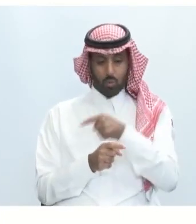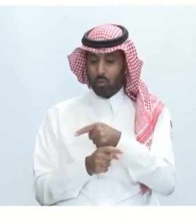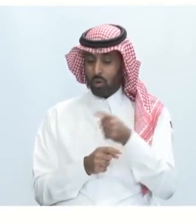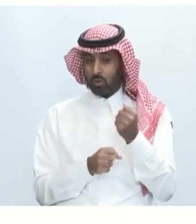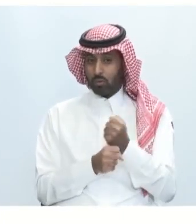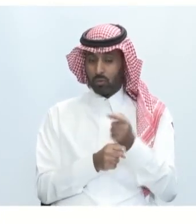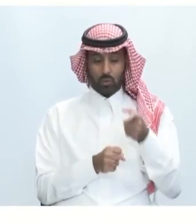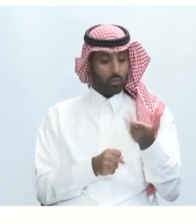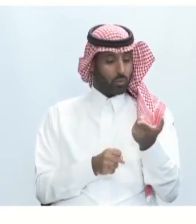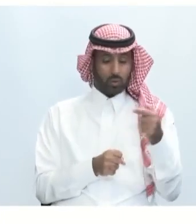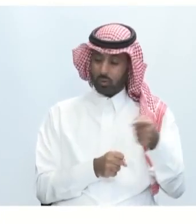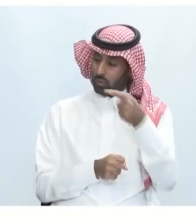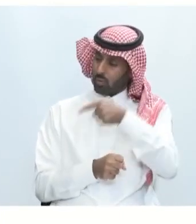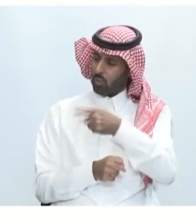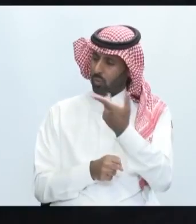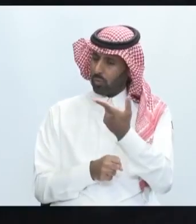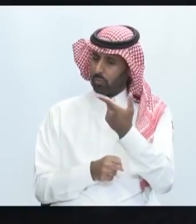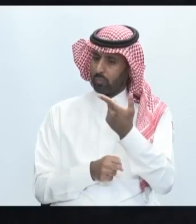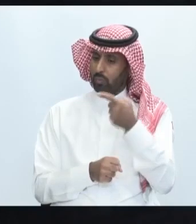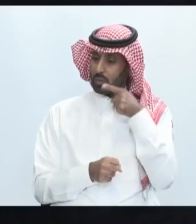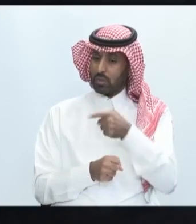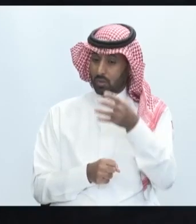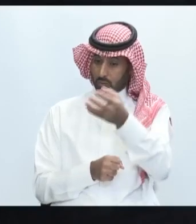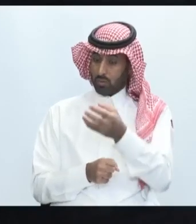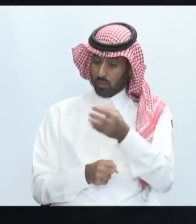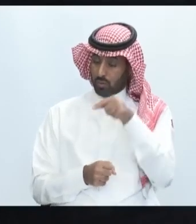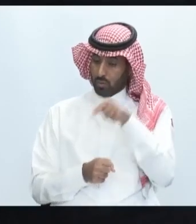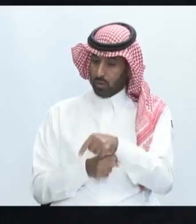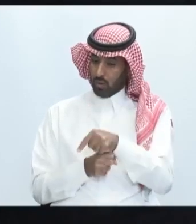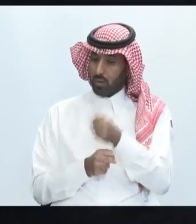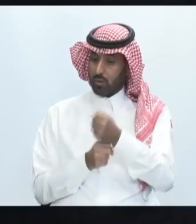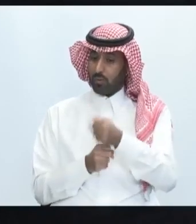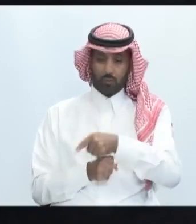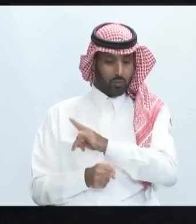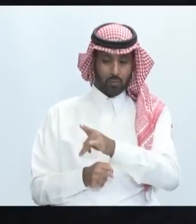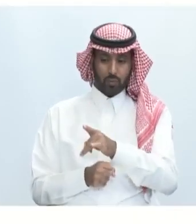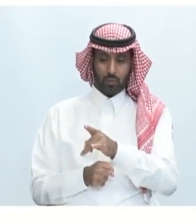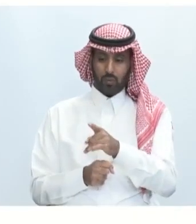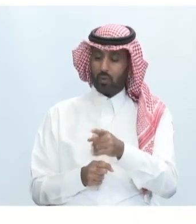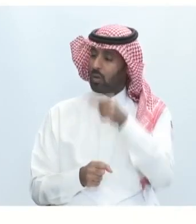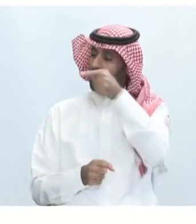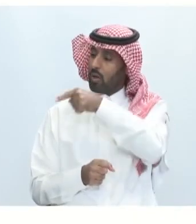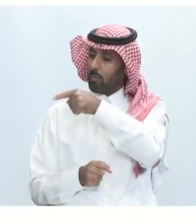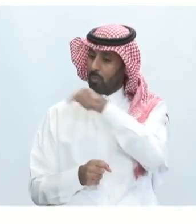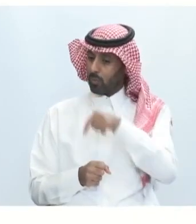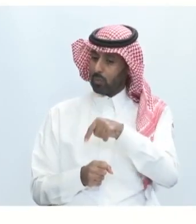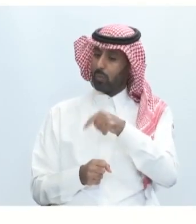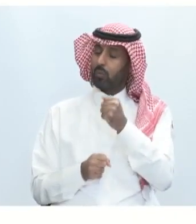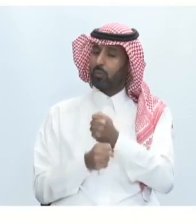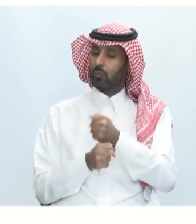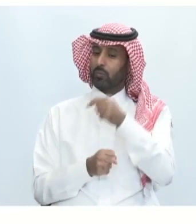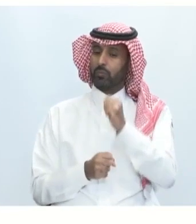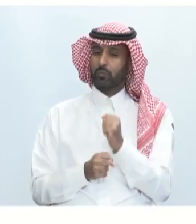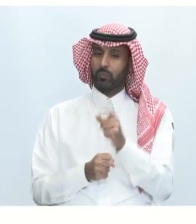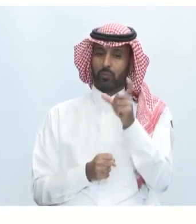action is done. So he's not the receiver of the verb. It was done for him. To or